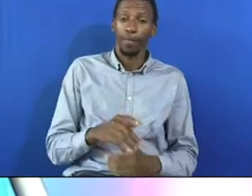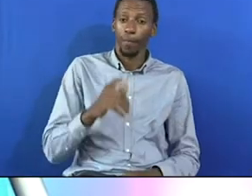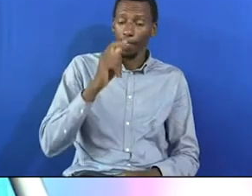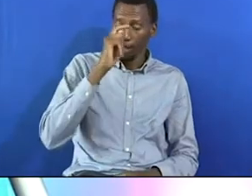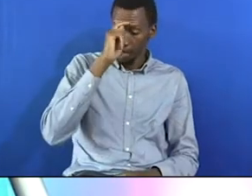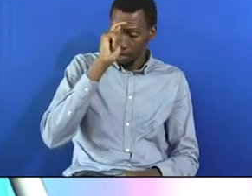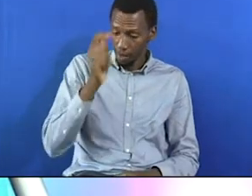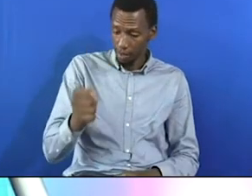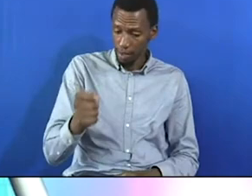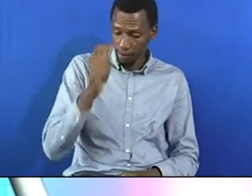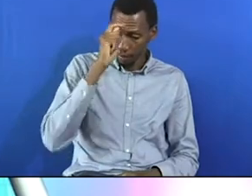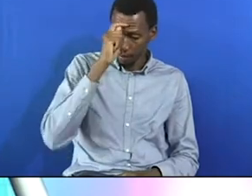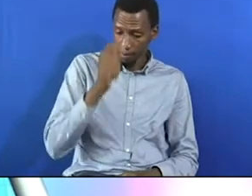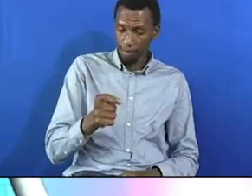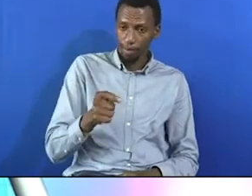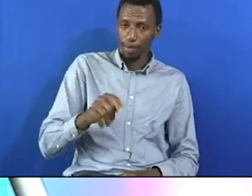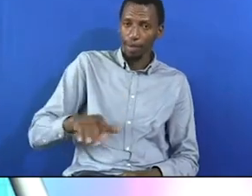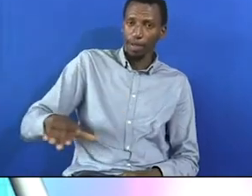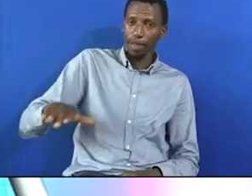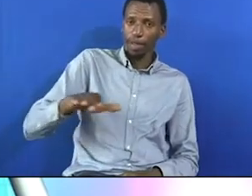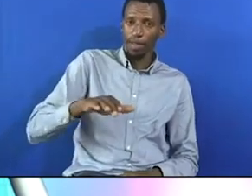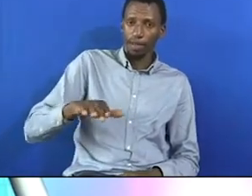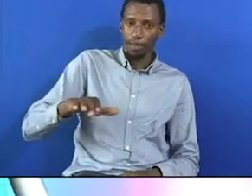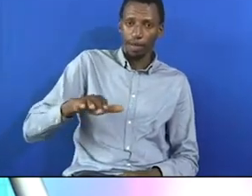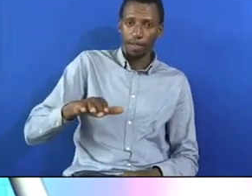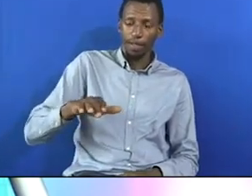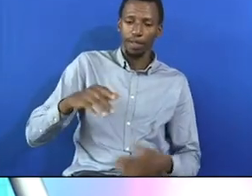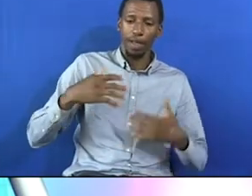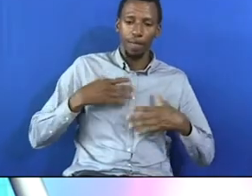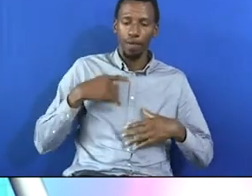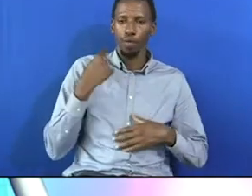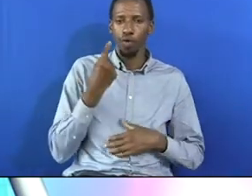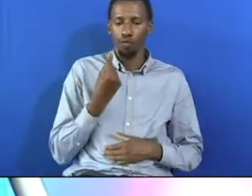Respect the space of those who are single.